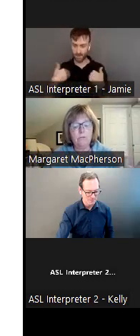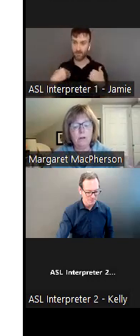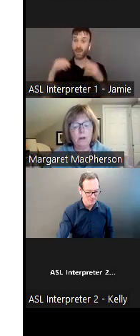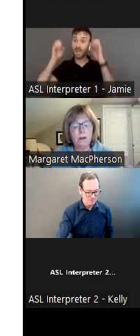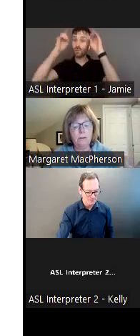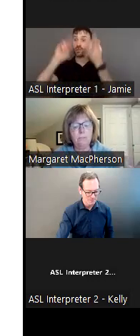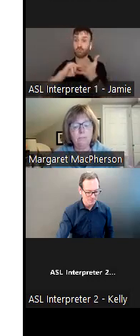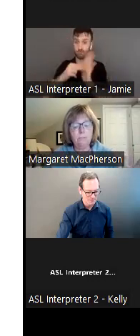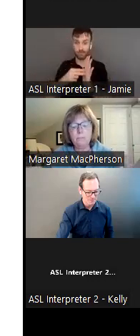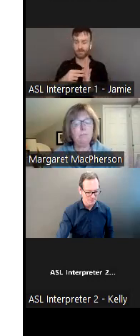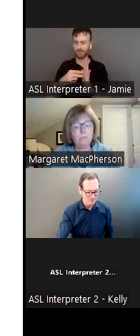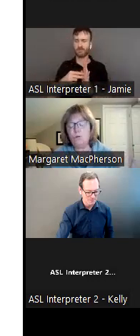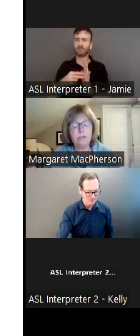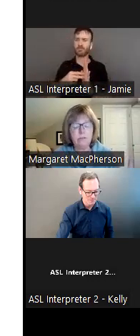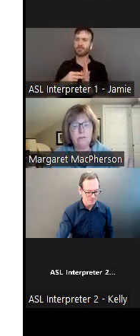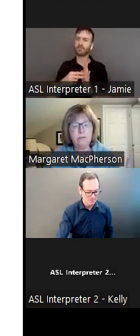of